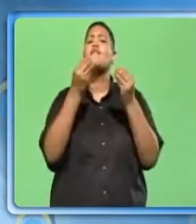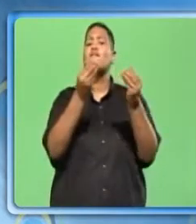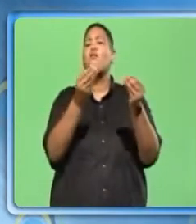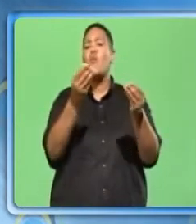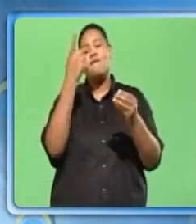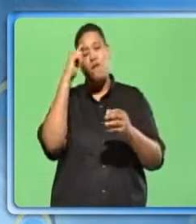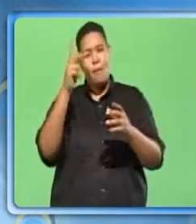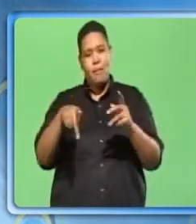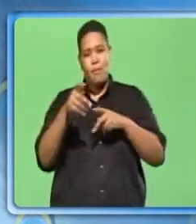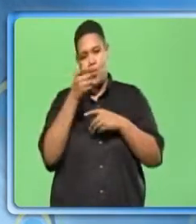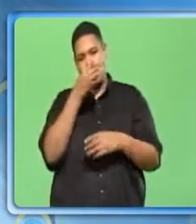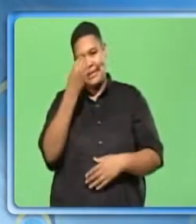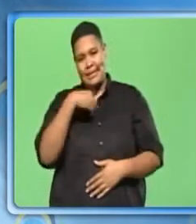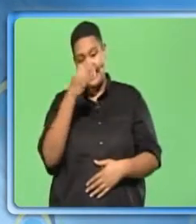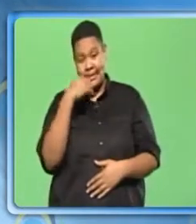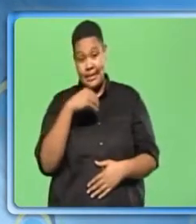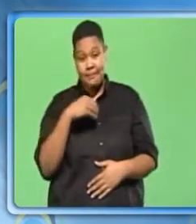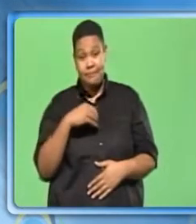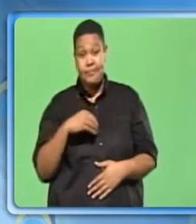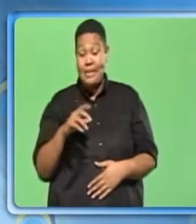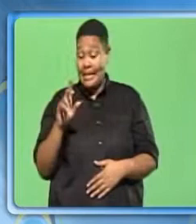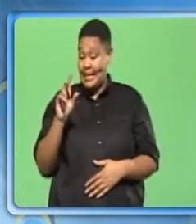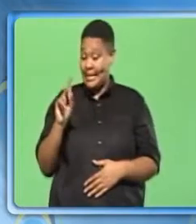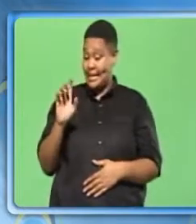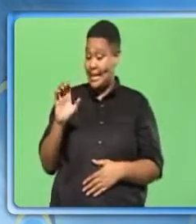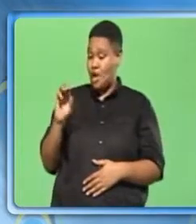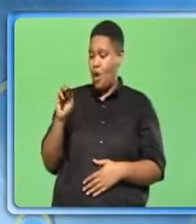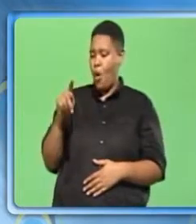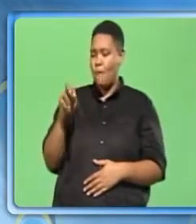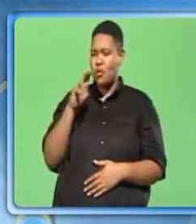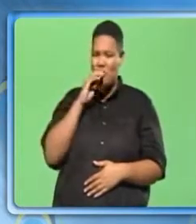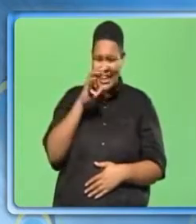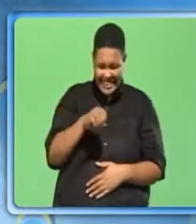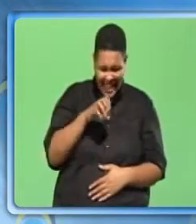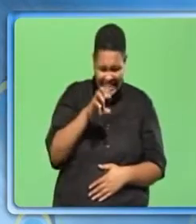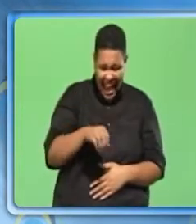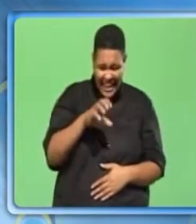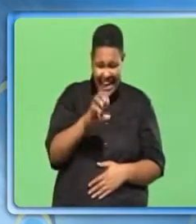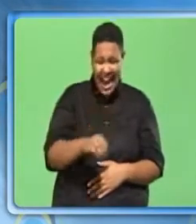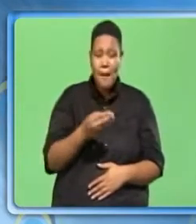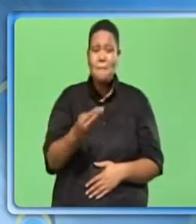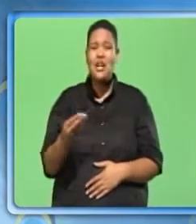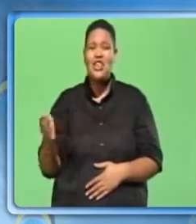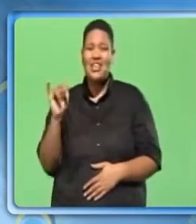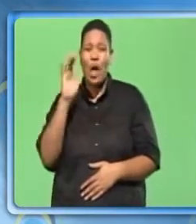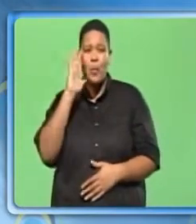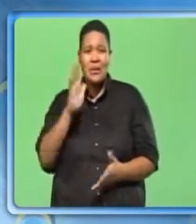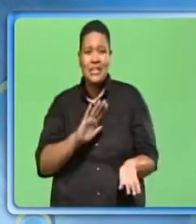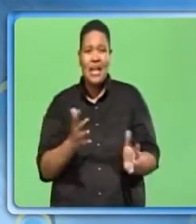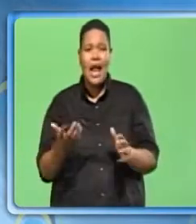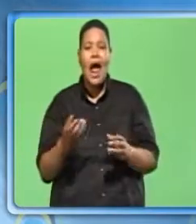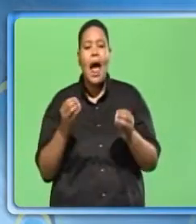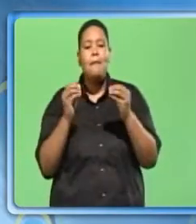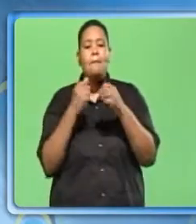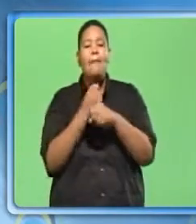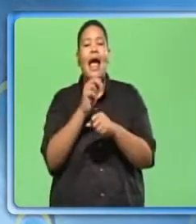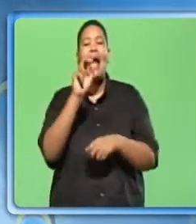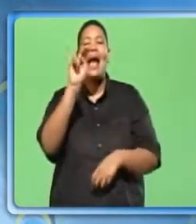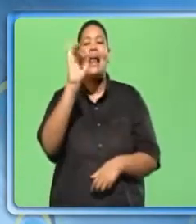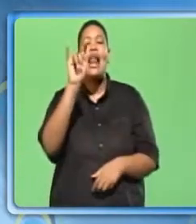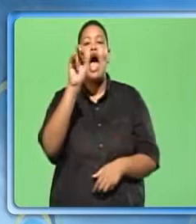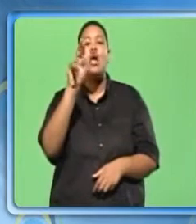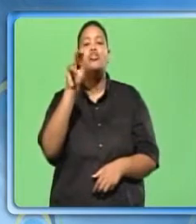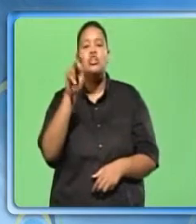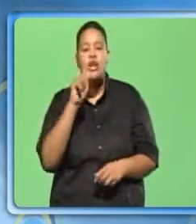the consumer. The decomposers feed on decaying material and free up the nitrogen and make it available